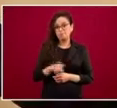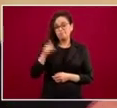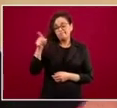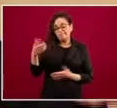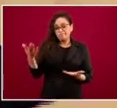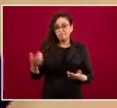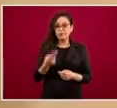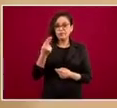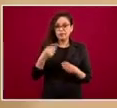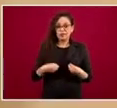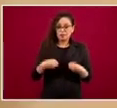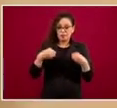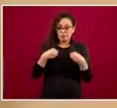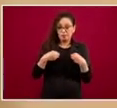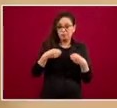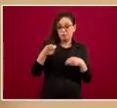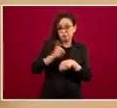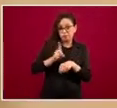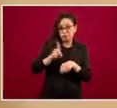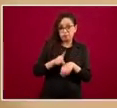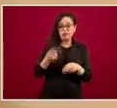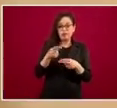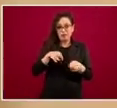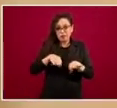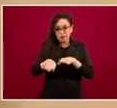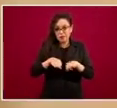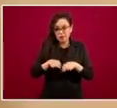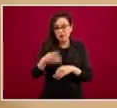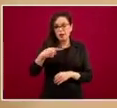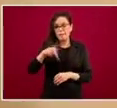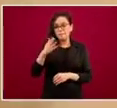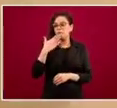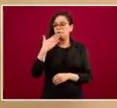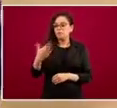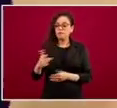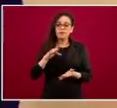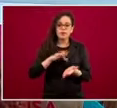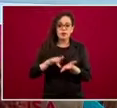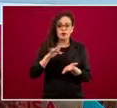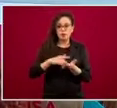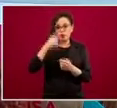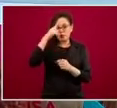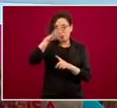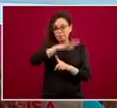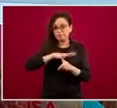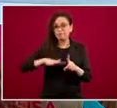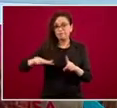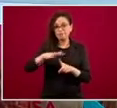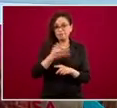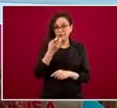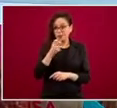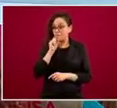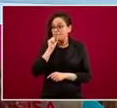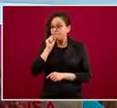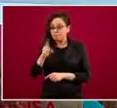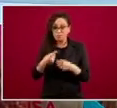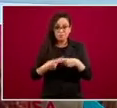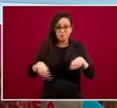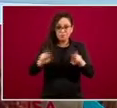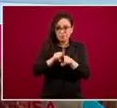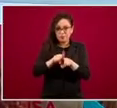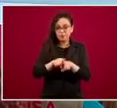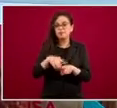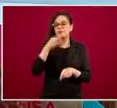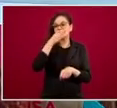them have to use public transportation, and they have been making a sacrifice in order